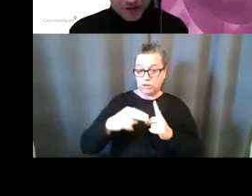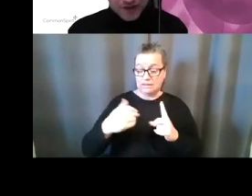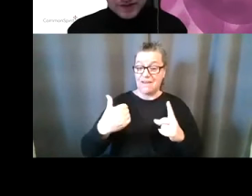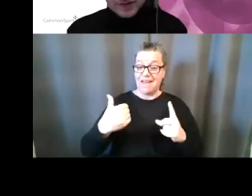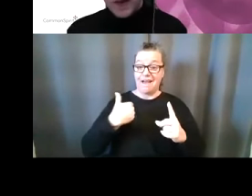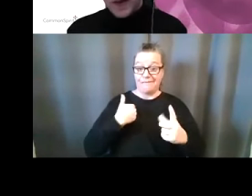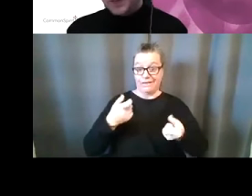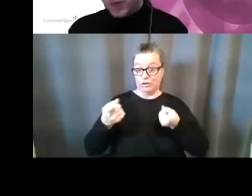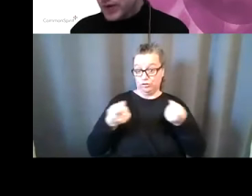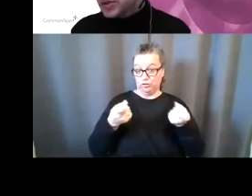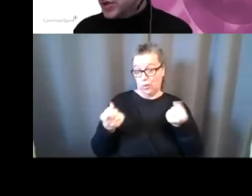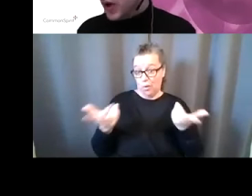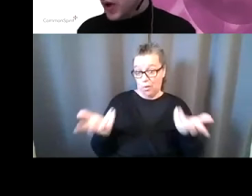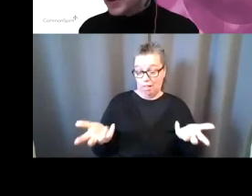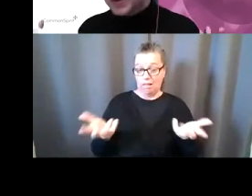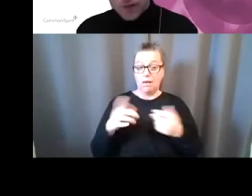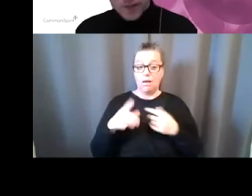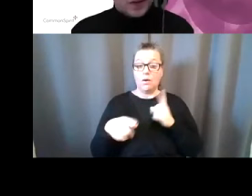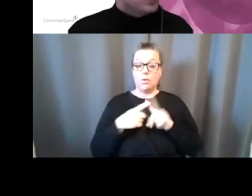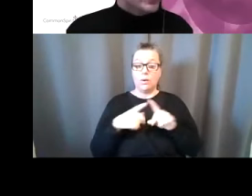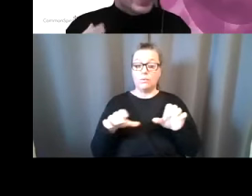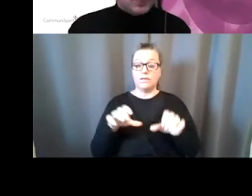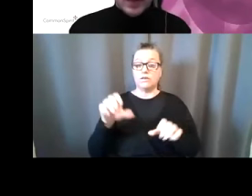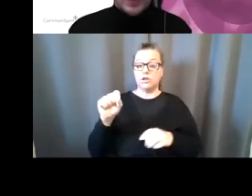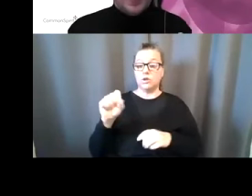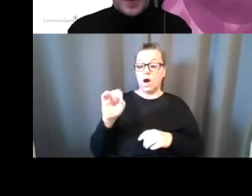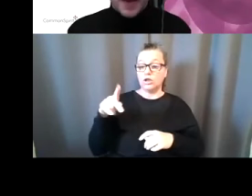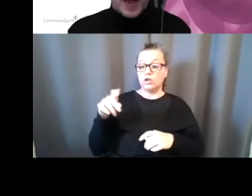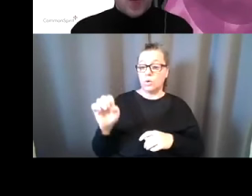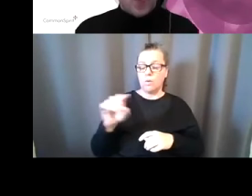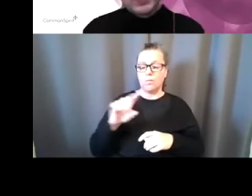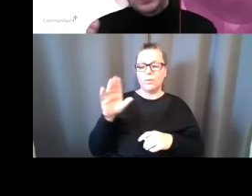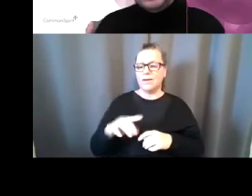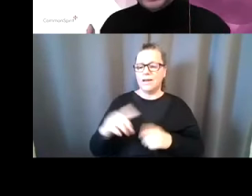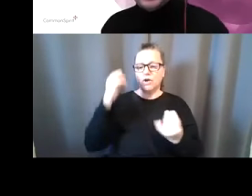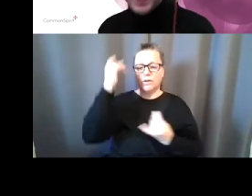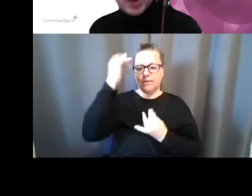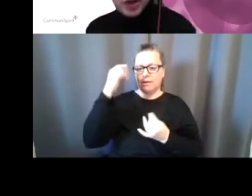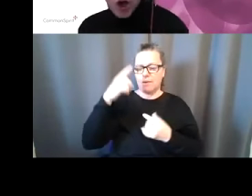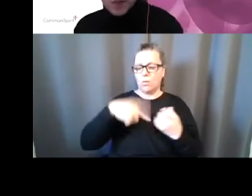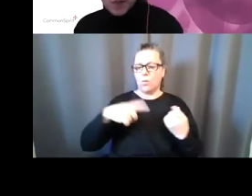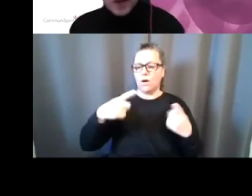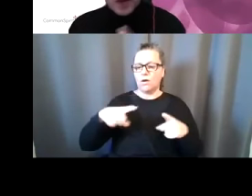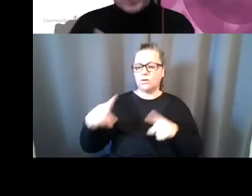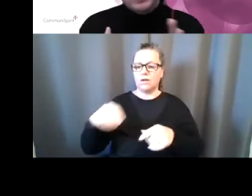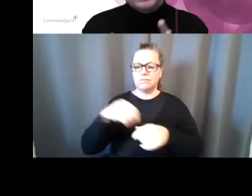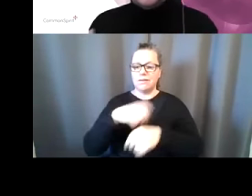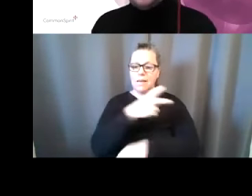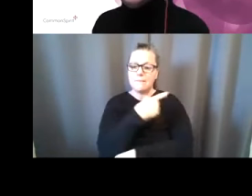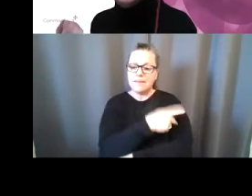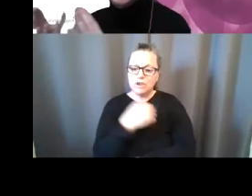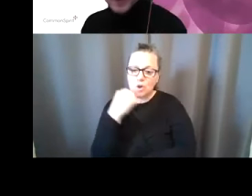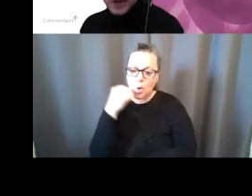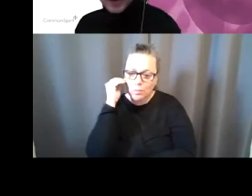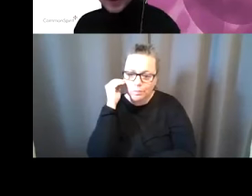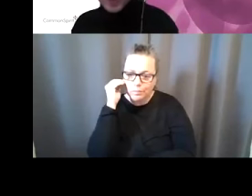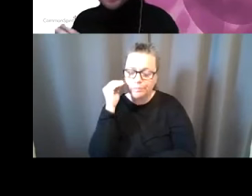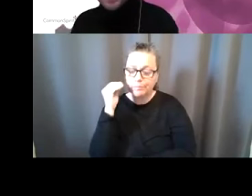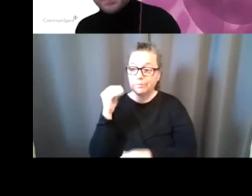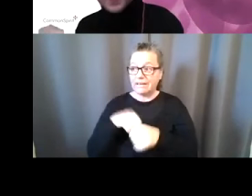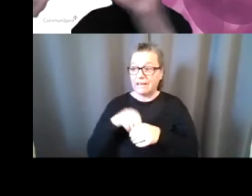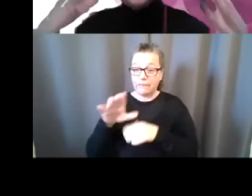over. So when we do our scoping, we never really think about what goes on at the patient home, what goes on in the patient's